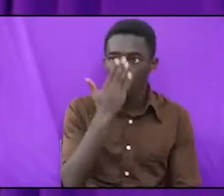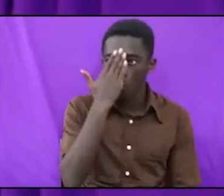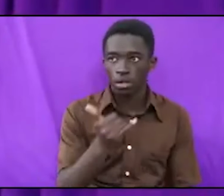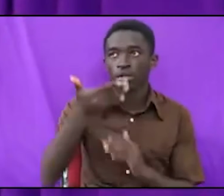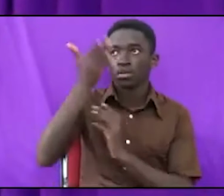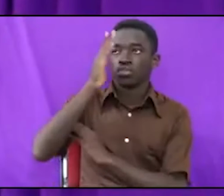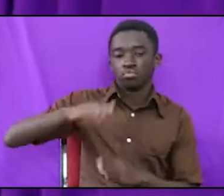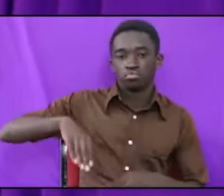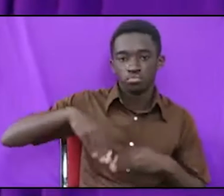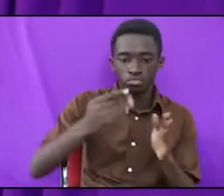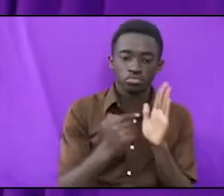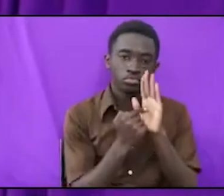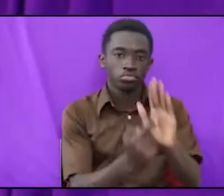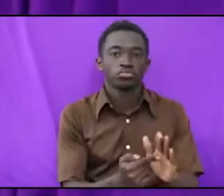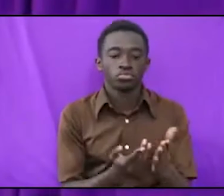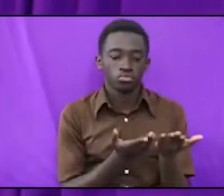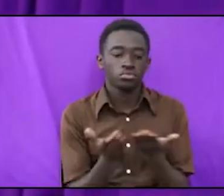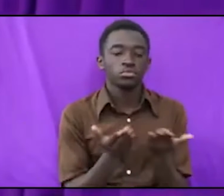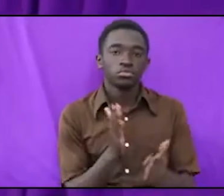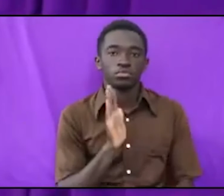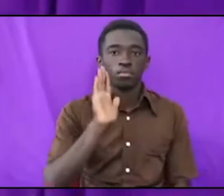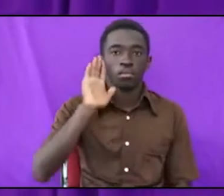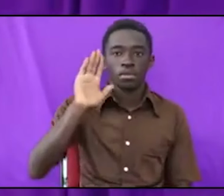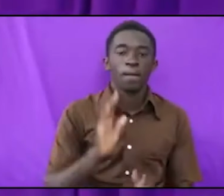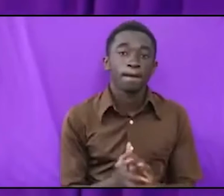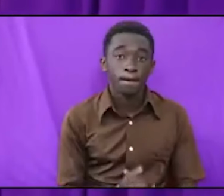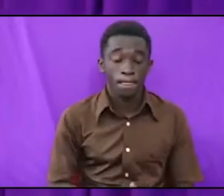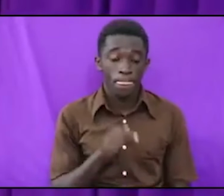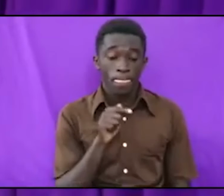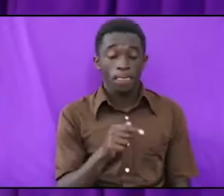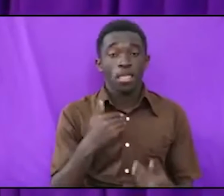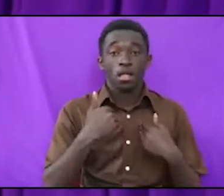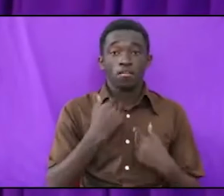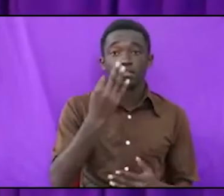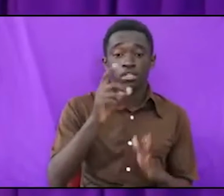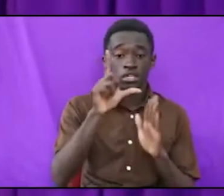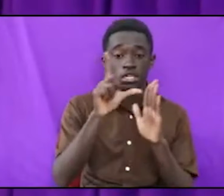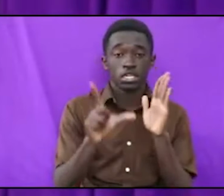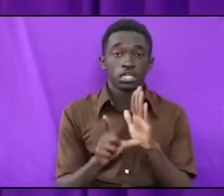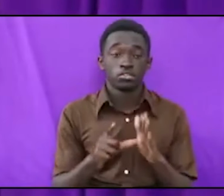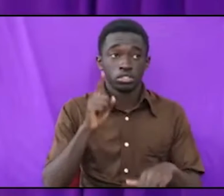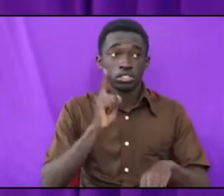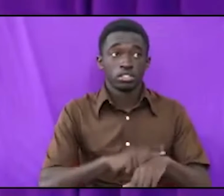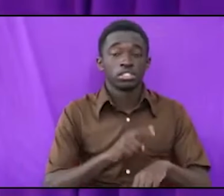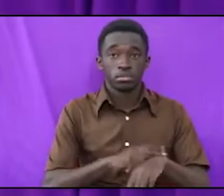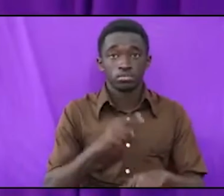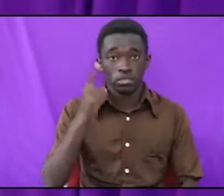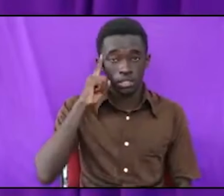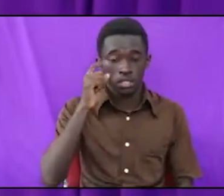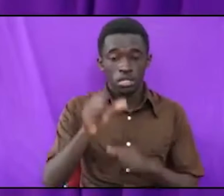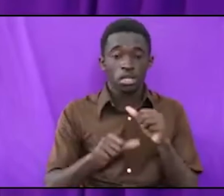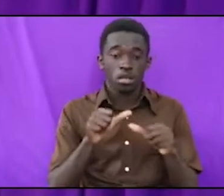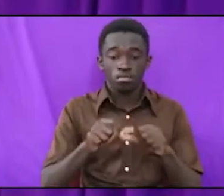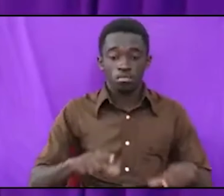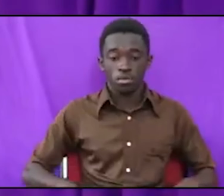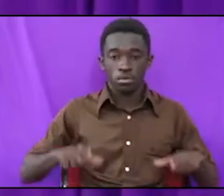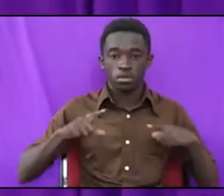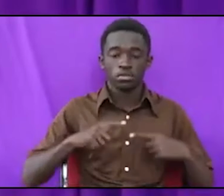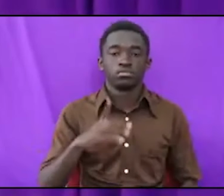this to his servant. But here are three lessons for us as we think about the life of Daniel. Number